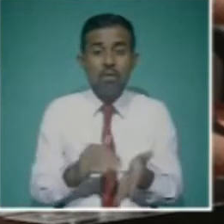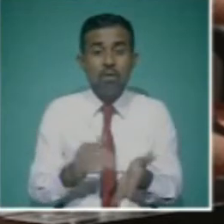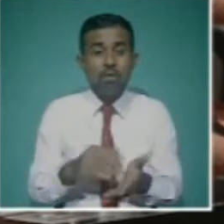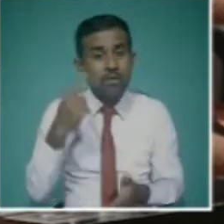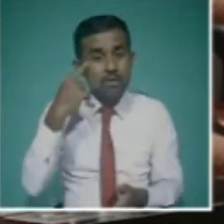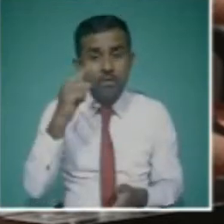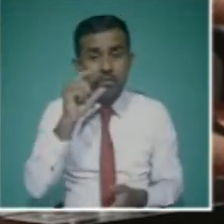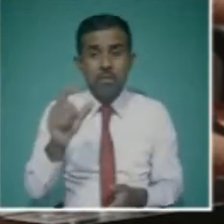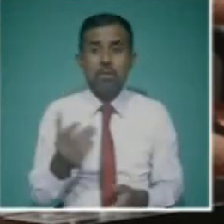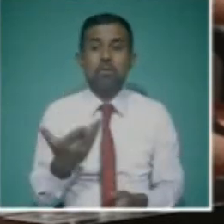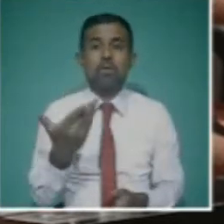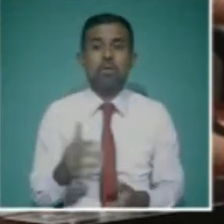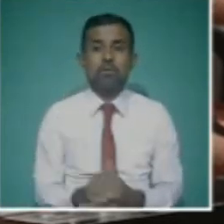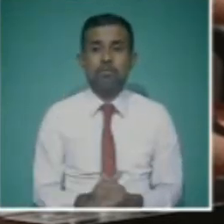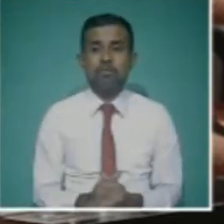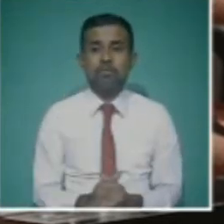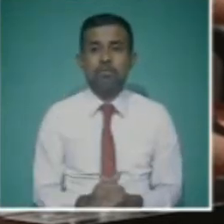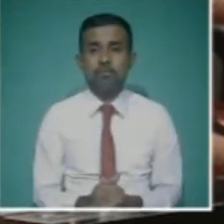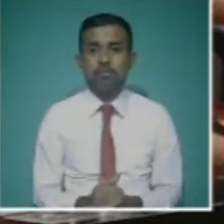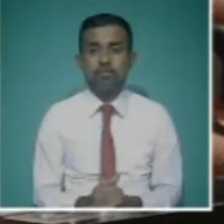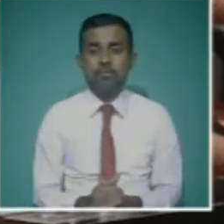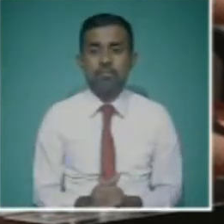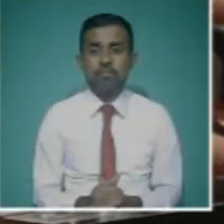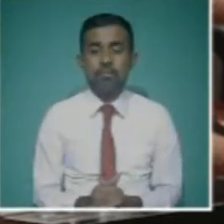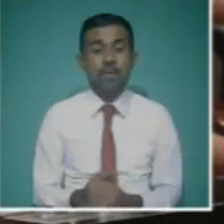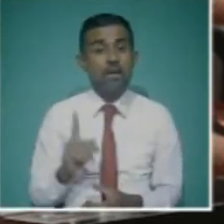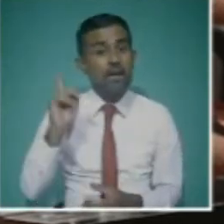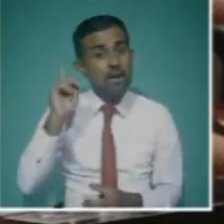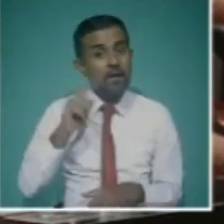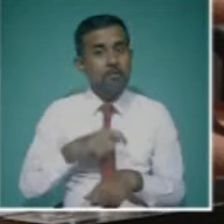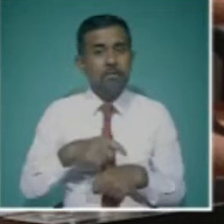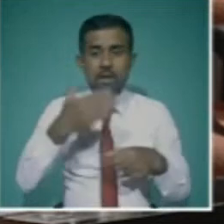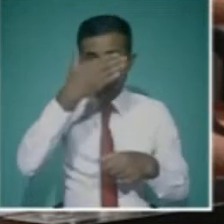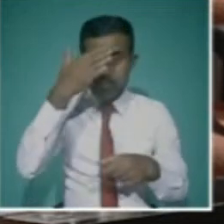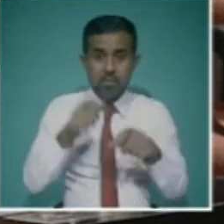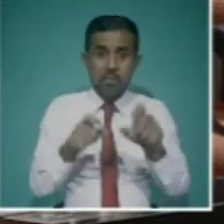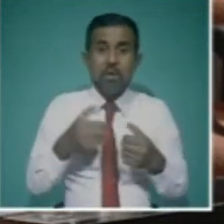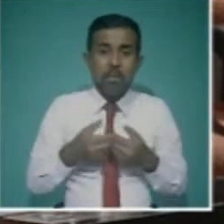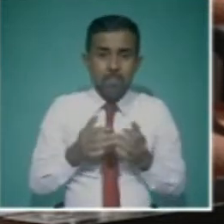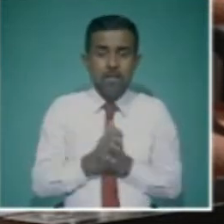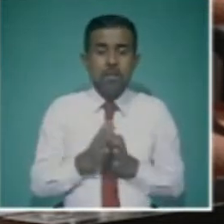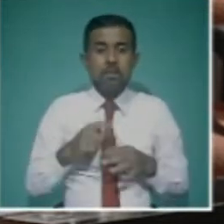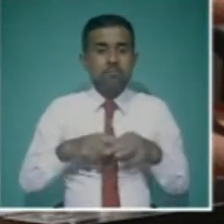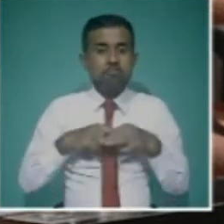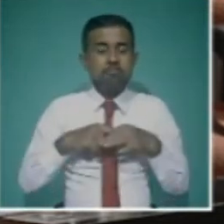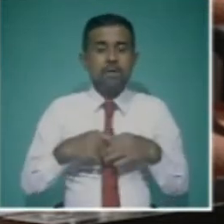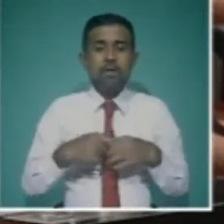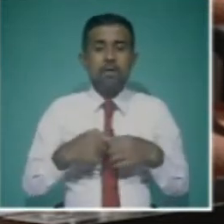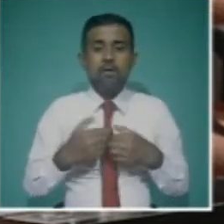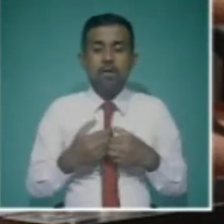people were asking and doing a soul searching whether we were not being practical